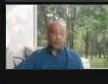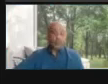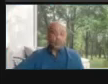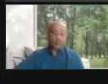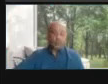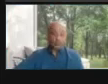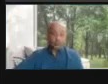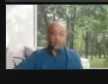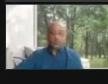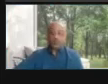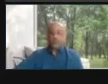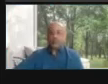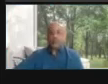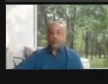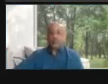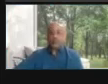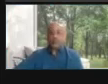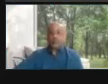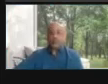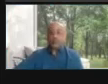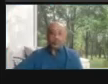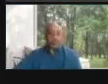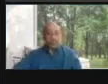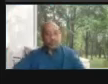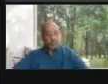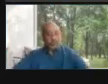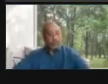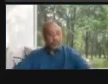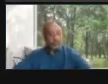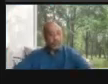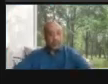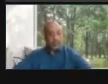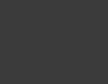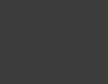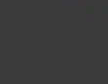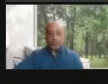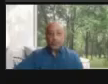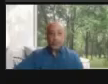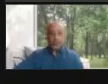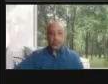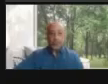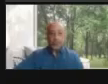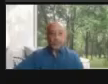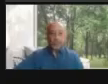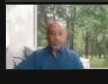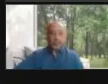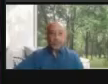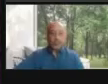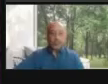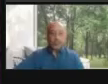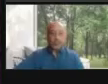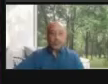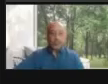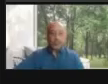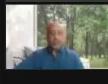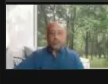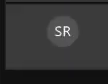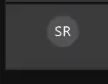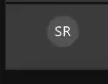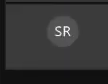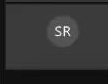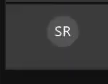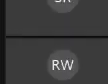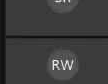Rich Williams, who will talk with us about the Rosetta Stone for space exploration. Dr. Williams, it's all yours. Good morning, Dr.